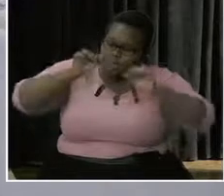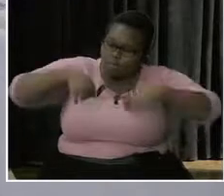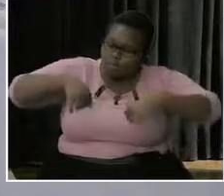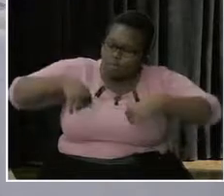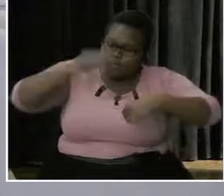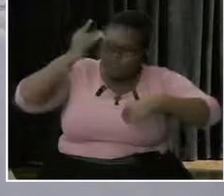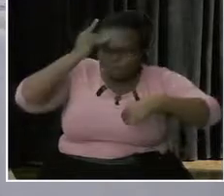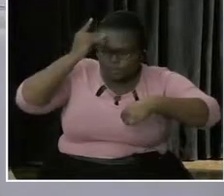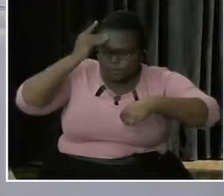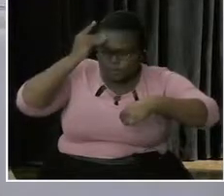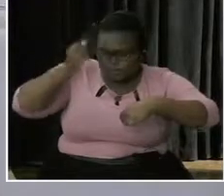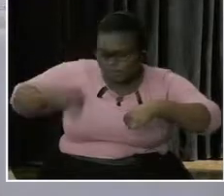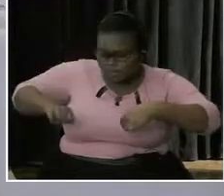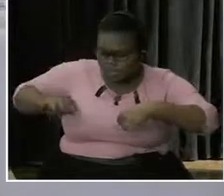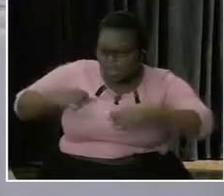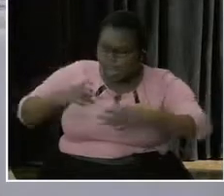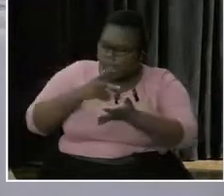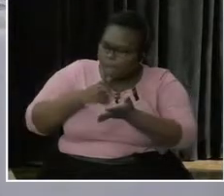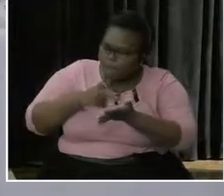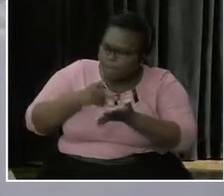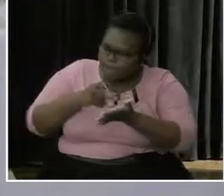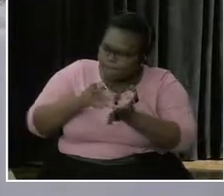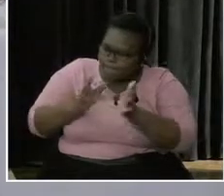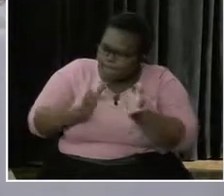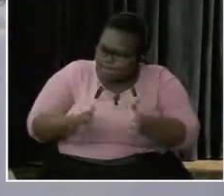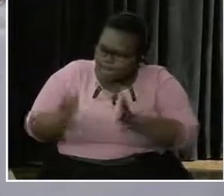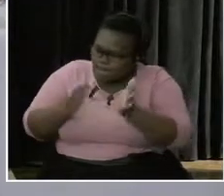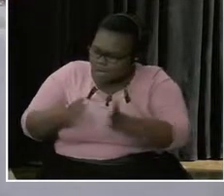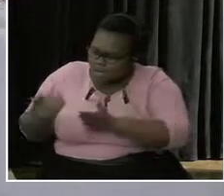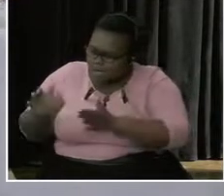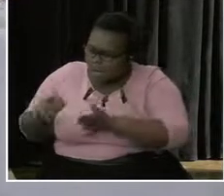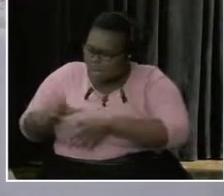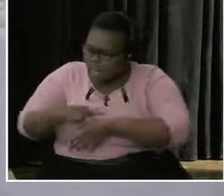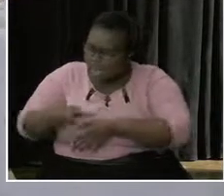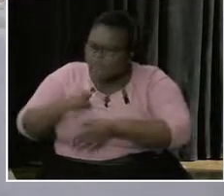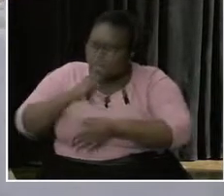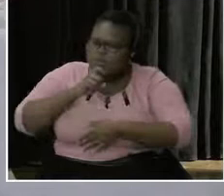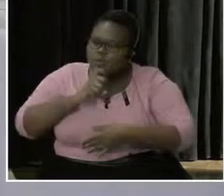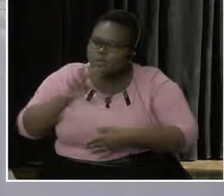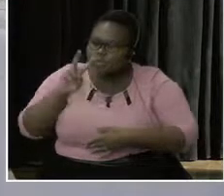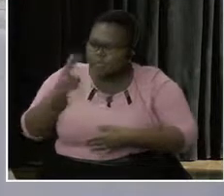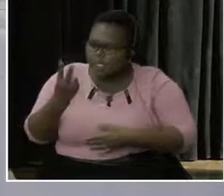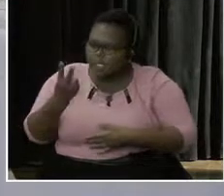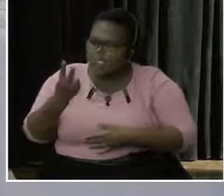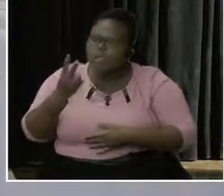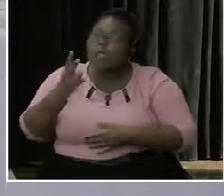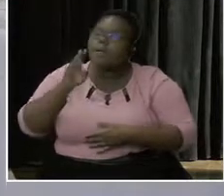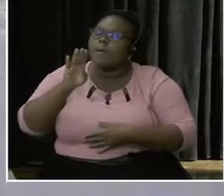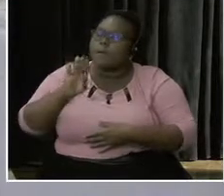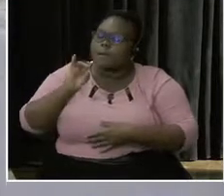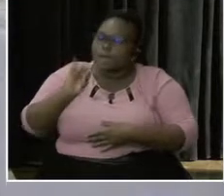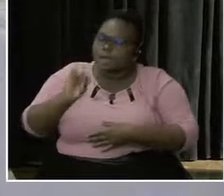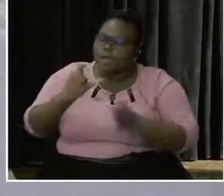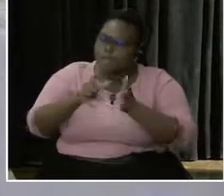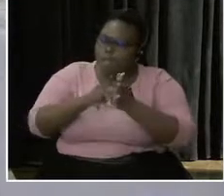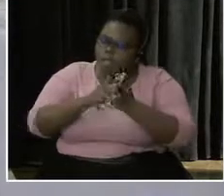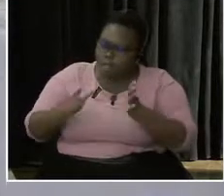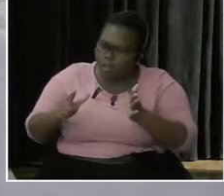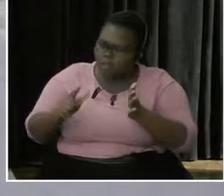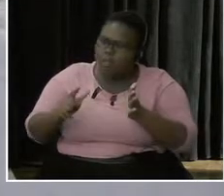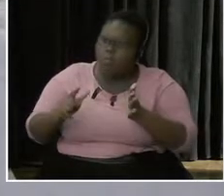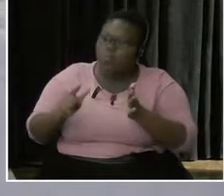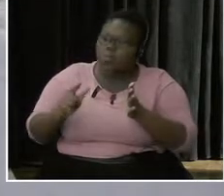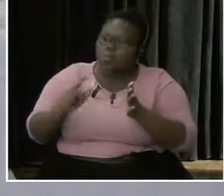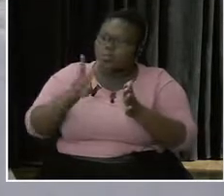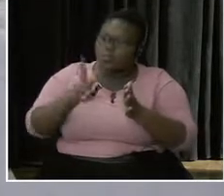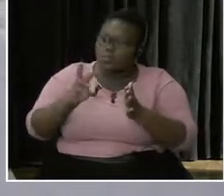eThekwini Municipality's Planning and Land Use Second Amendment Bylaw of 2021. Committee recommends. Is the recommendation